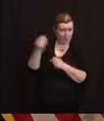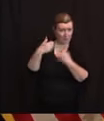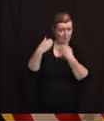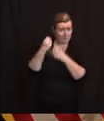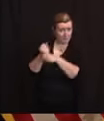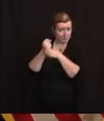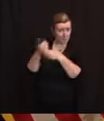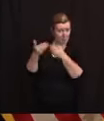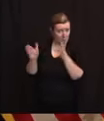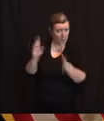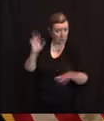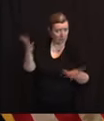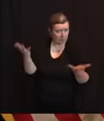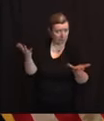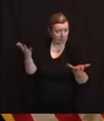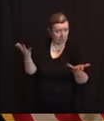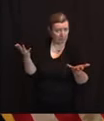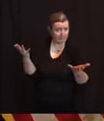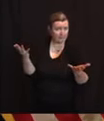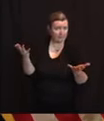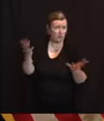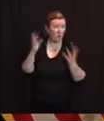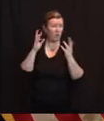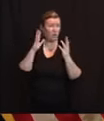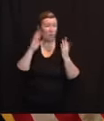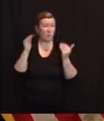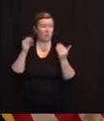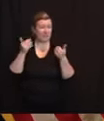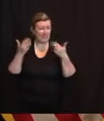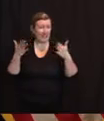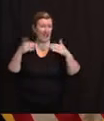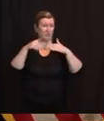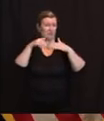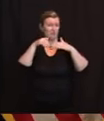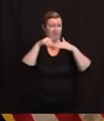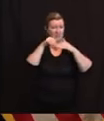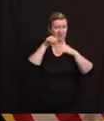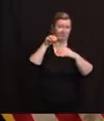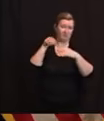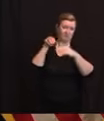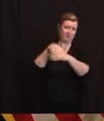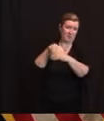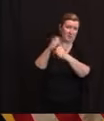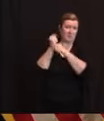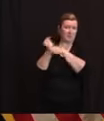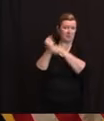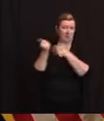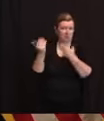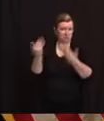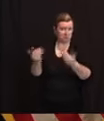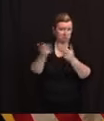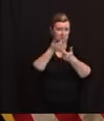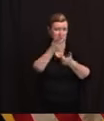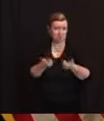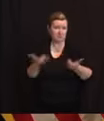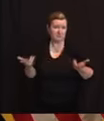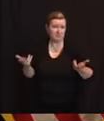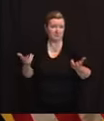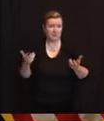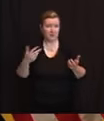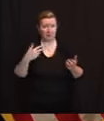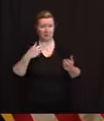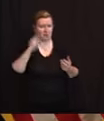and eventually indoor facilities being open? Is that it? Yep. I have not seen the video. That